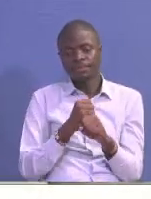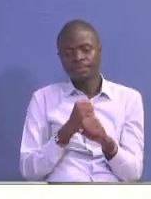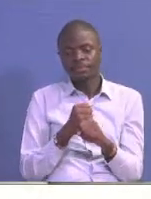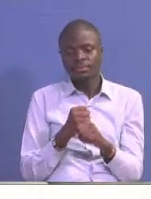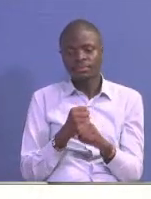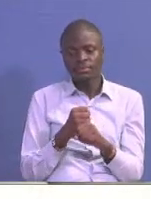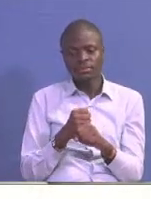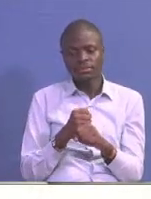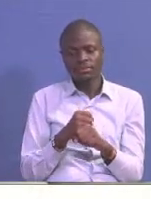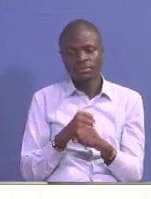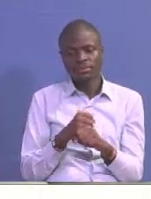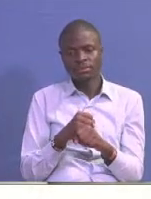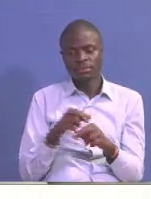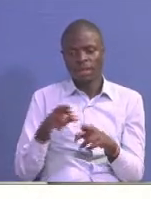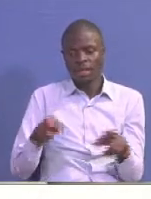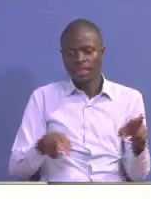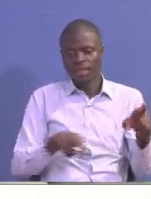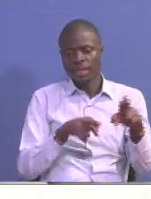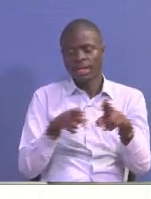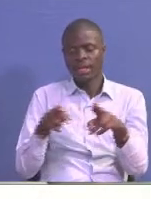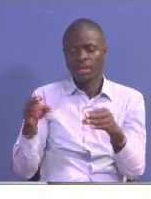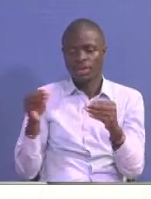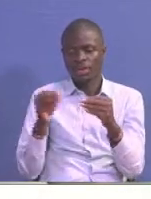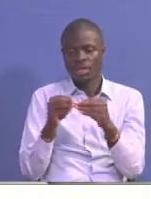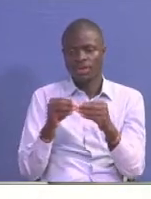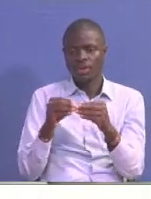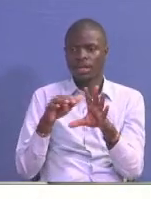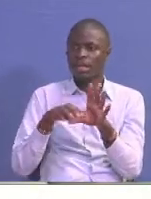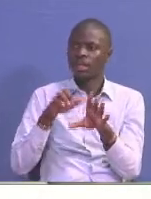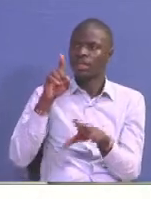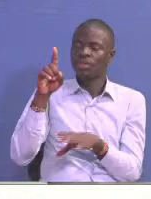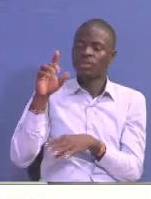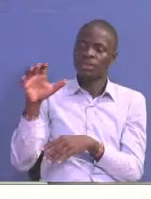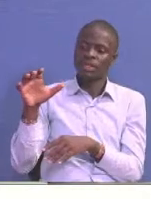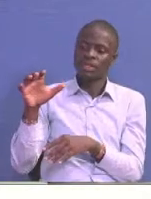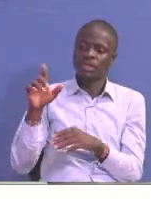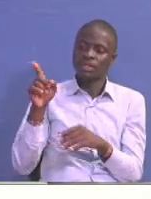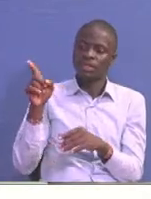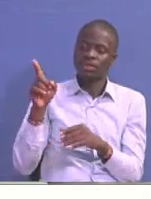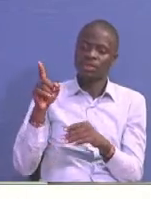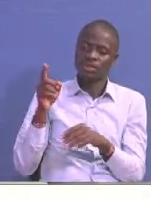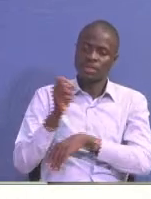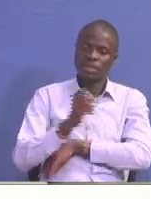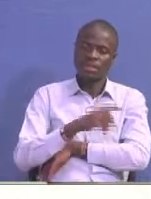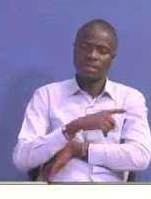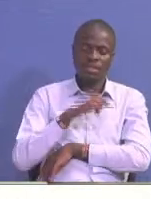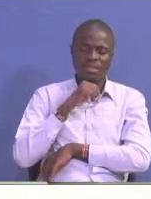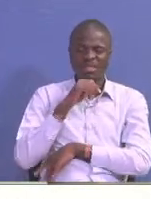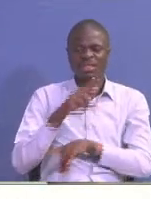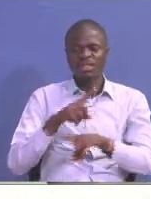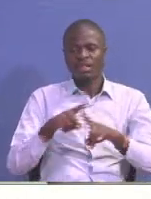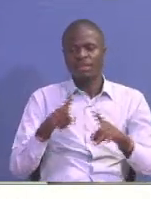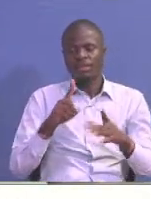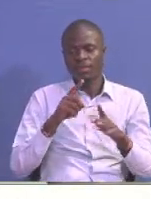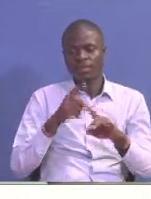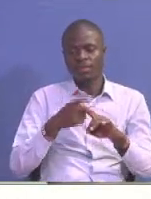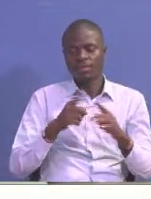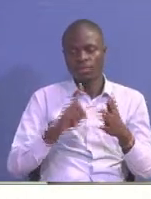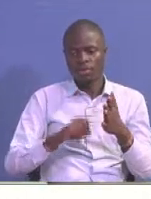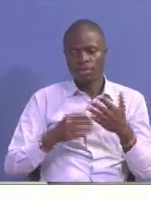So the road network which were in those cities, those days, were not terribly different from what we have now.